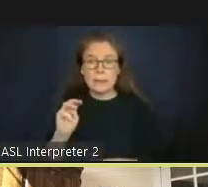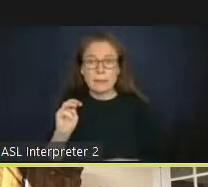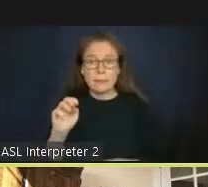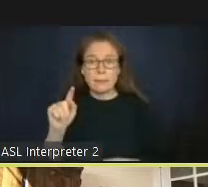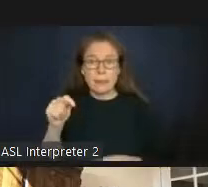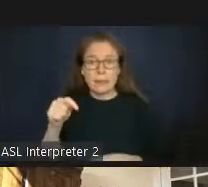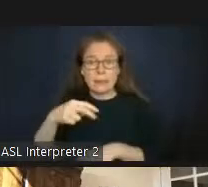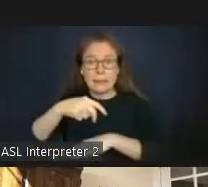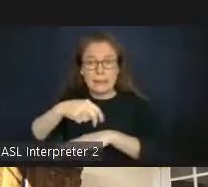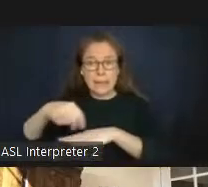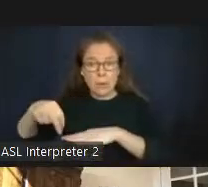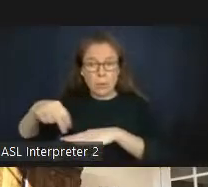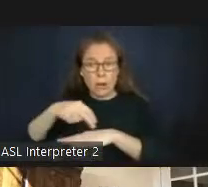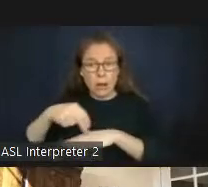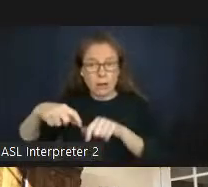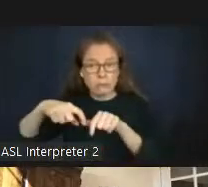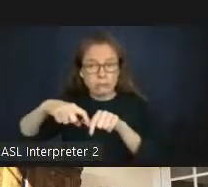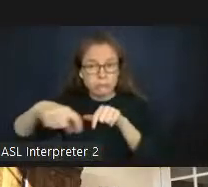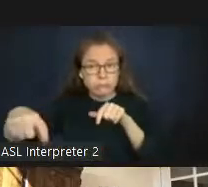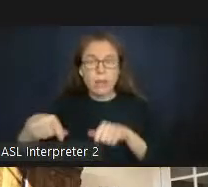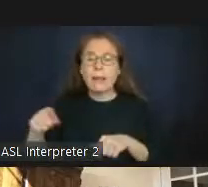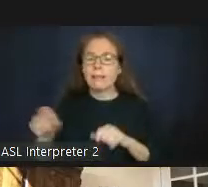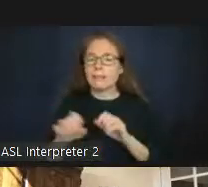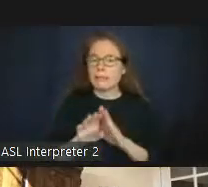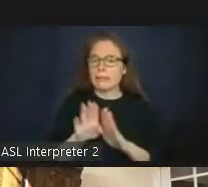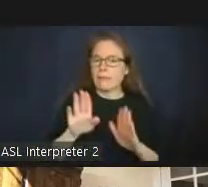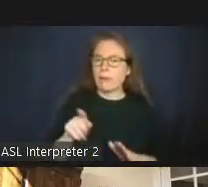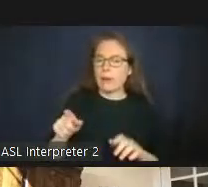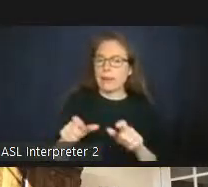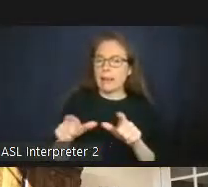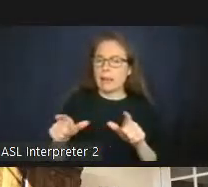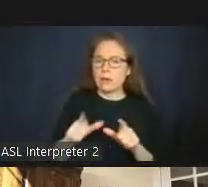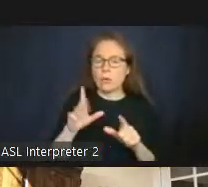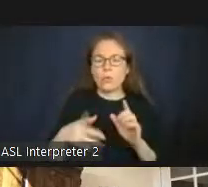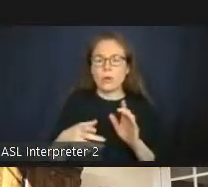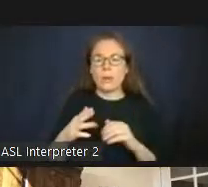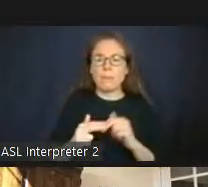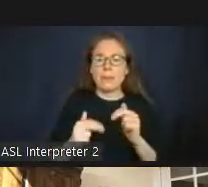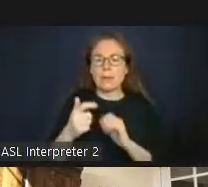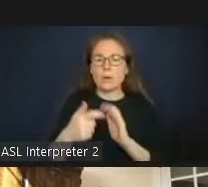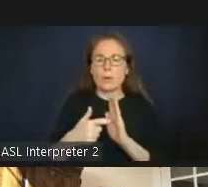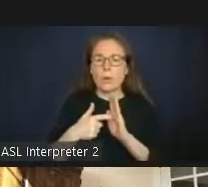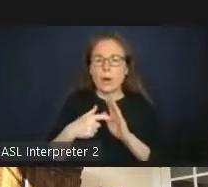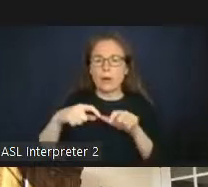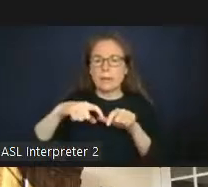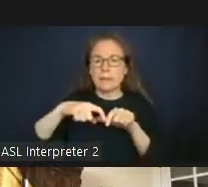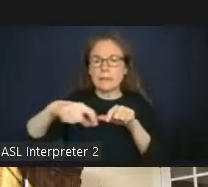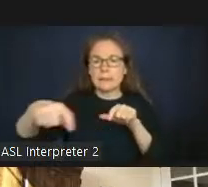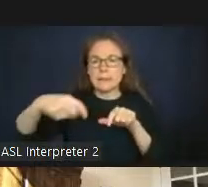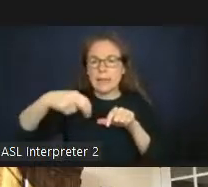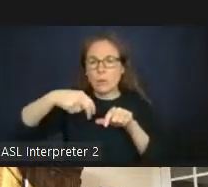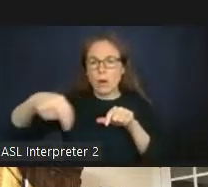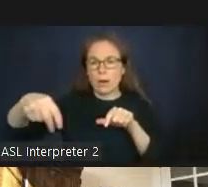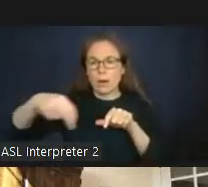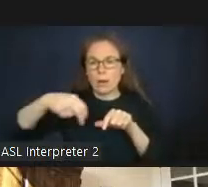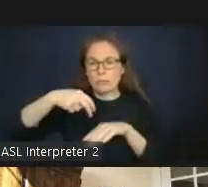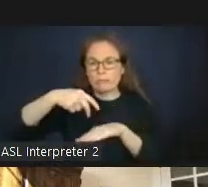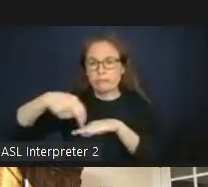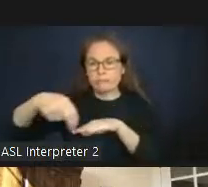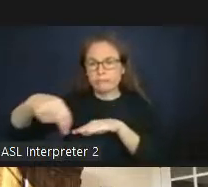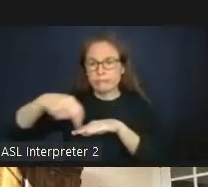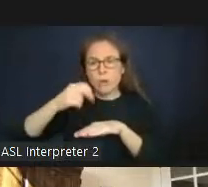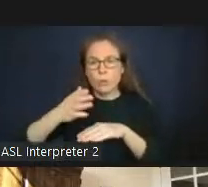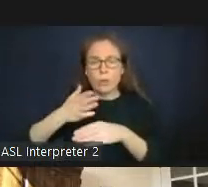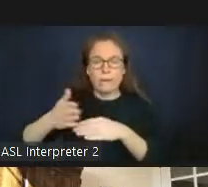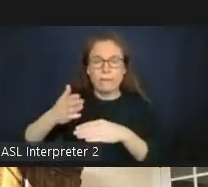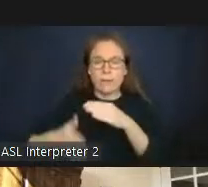So the developer at that location will be building the required sidewalk. They'll actually be finishing the sort of ultimate urban